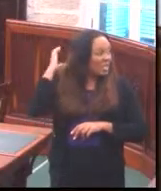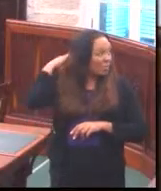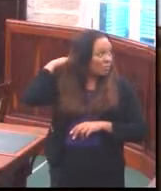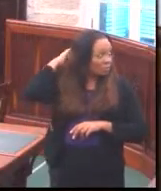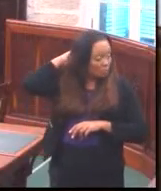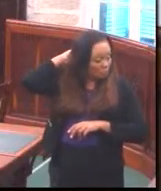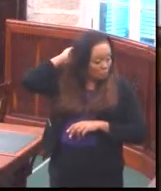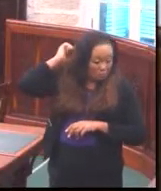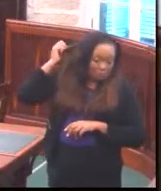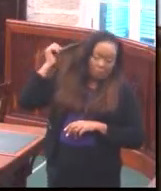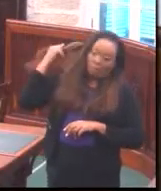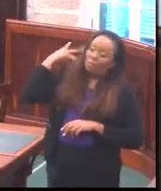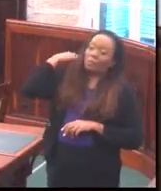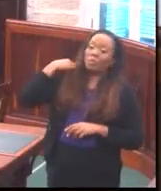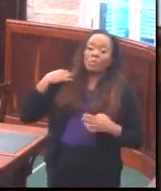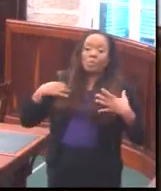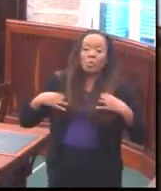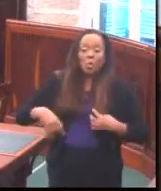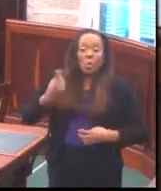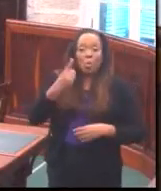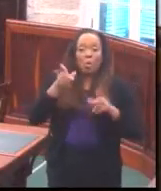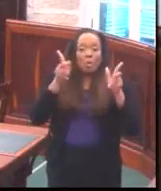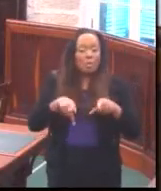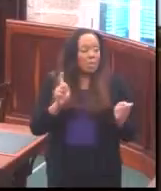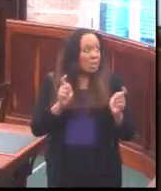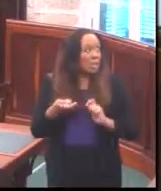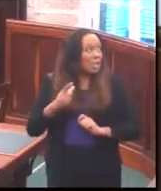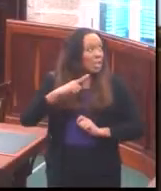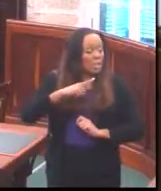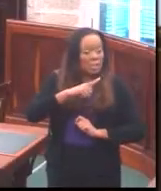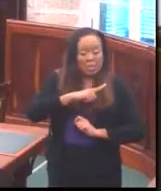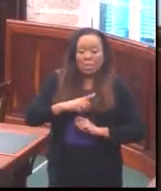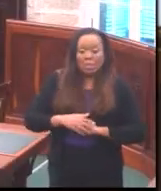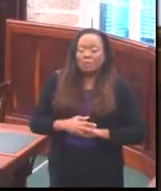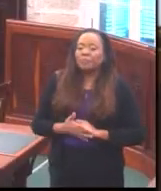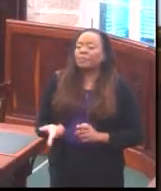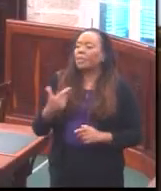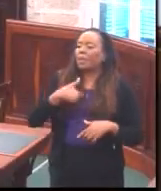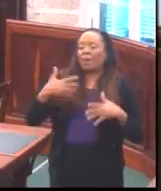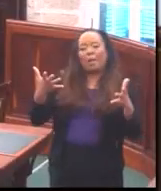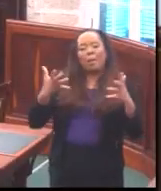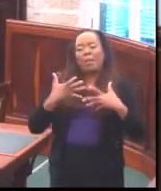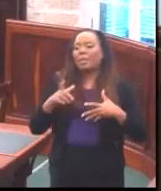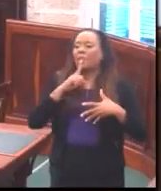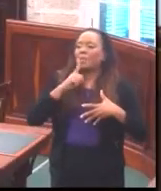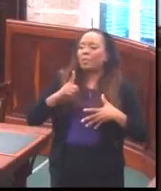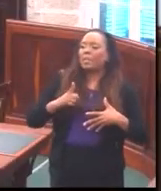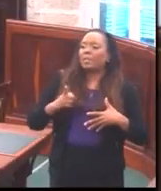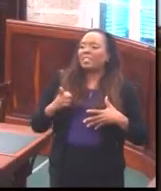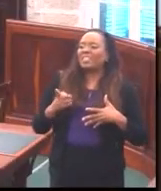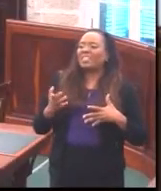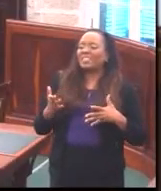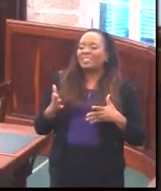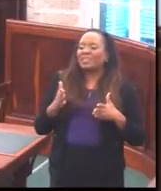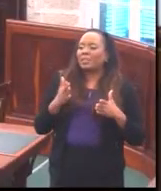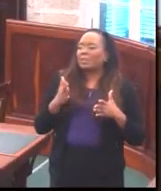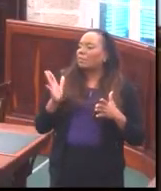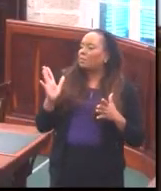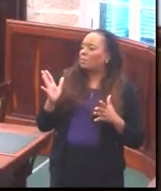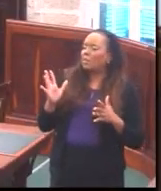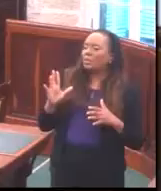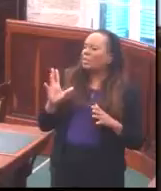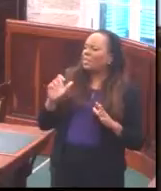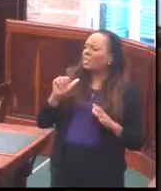one person amend legislation. In here. So let me, sir, please you and come to... Not please